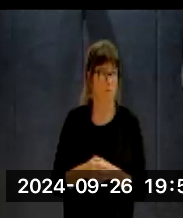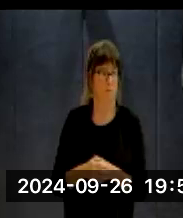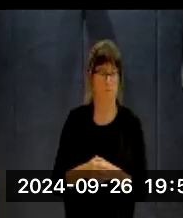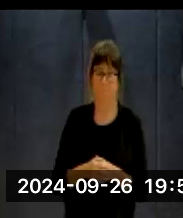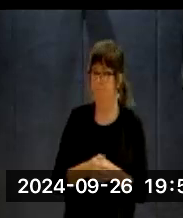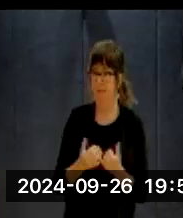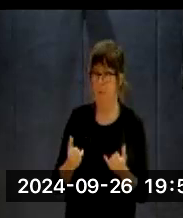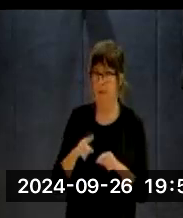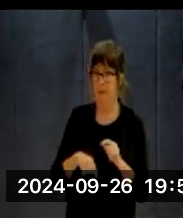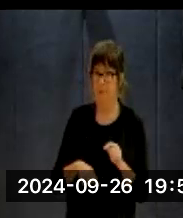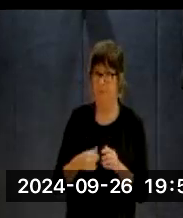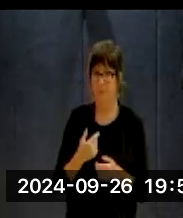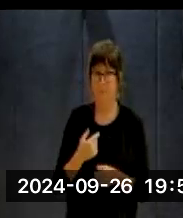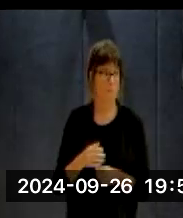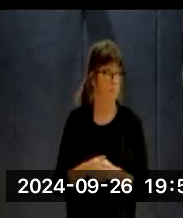Well,